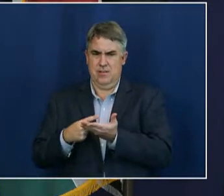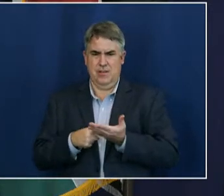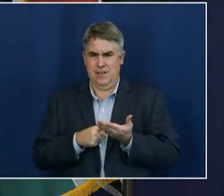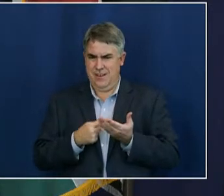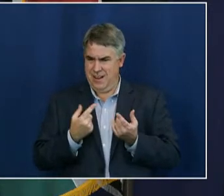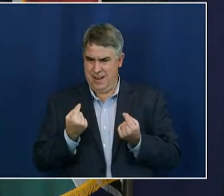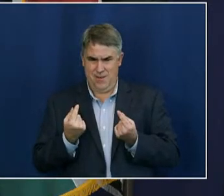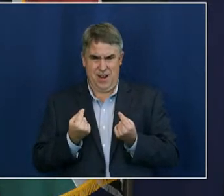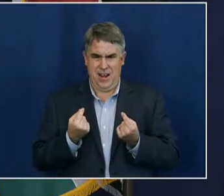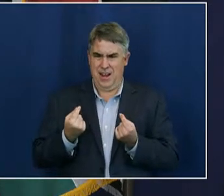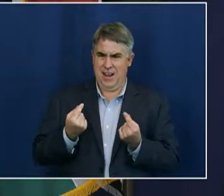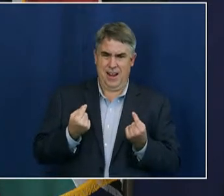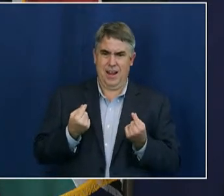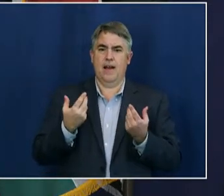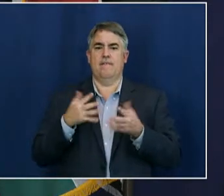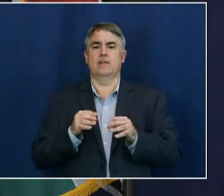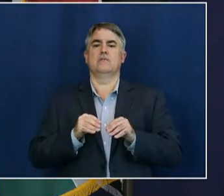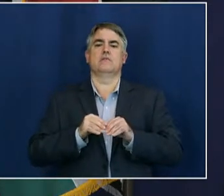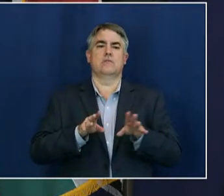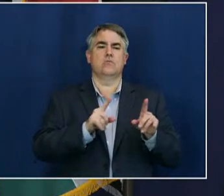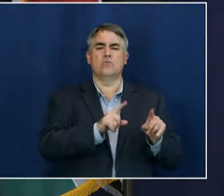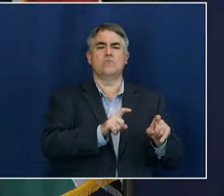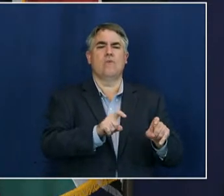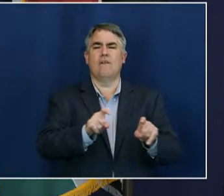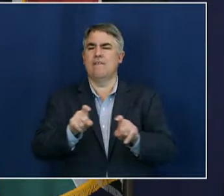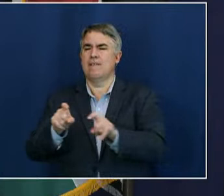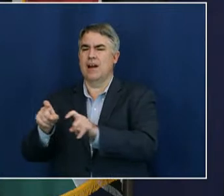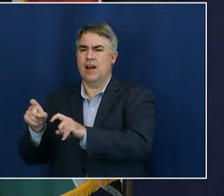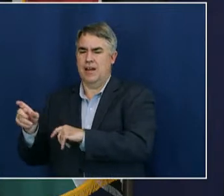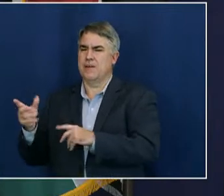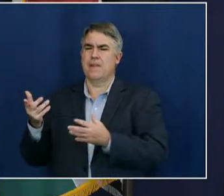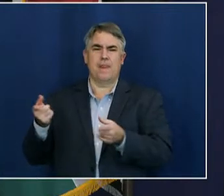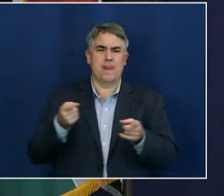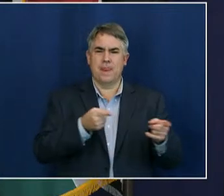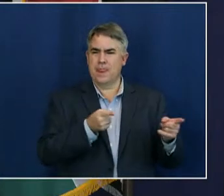out a survey. But what we were trying to identify is